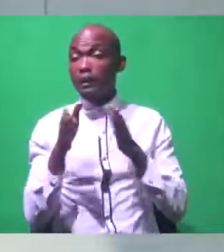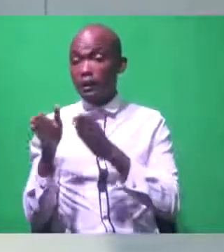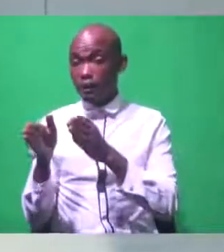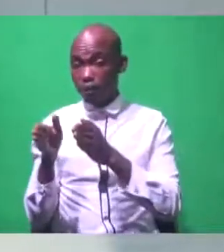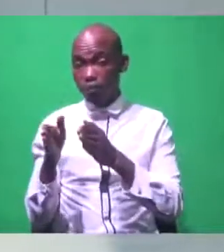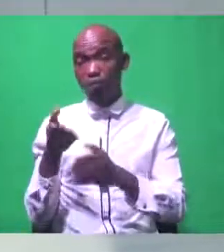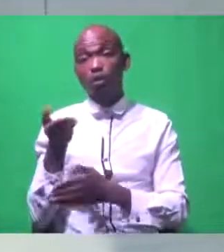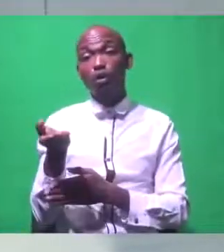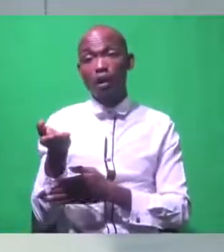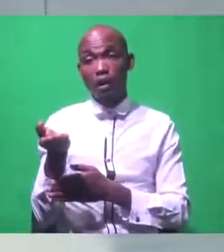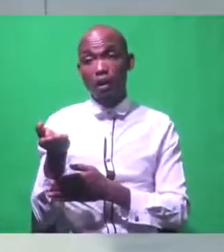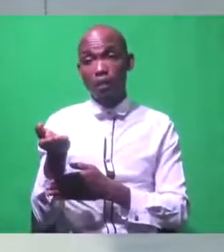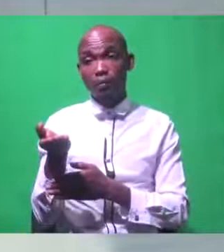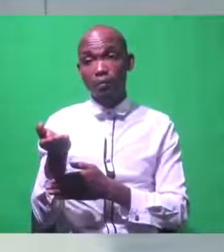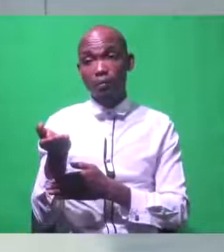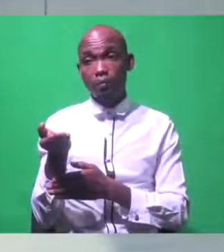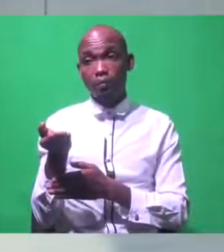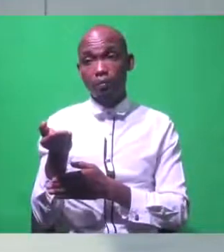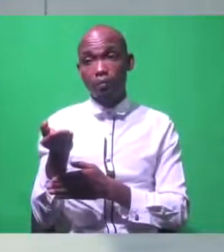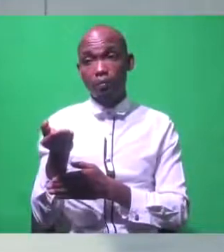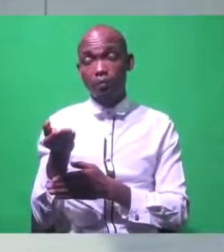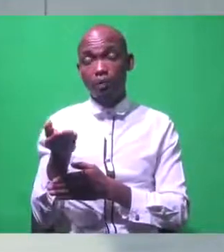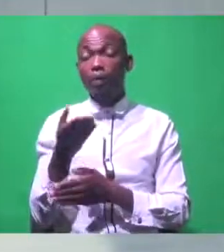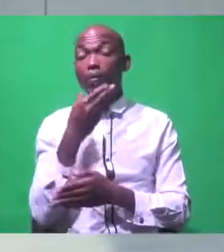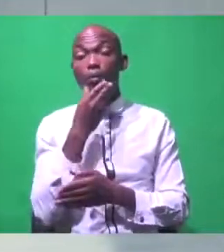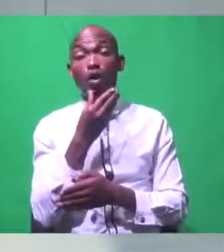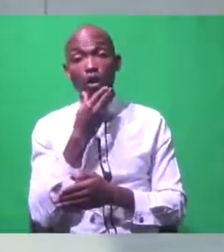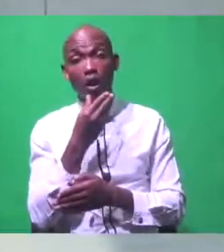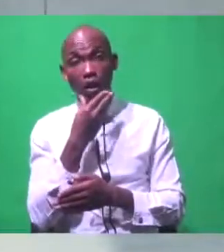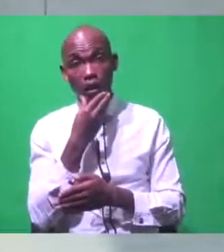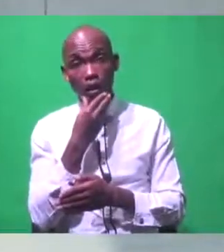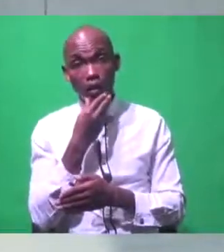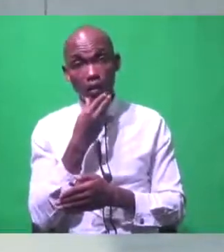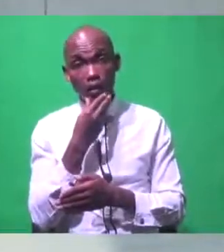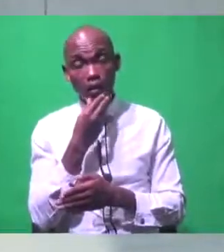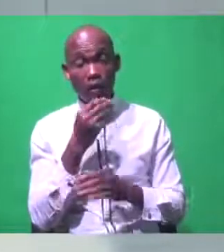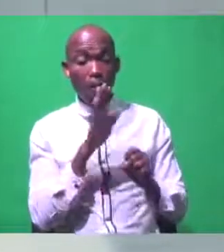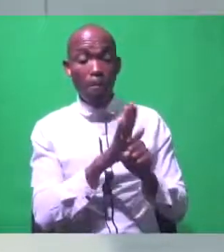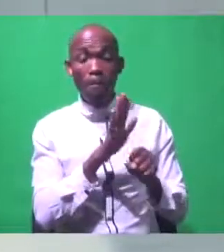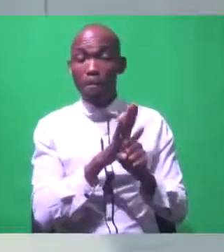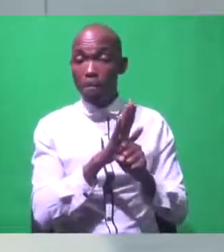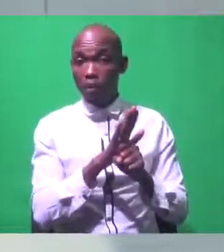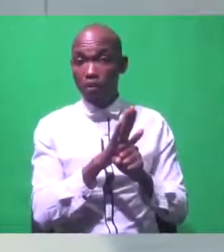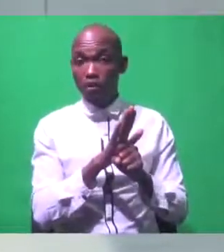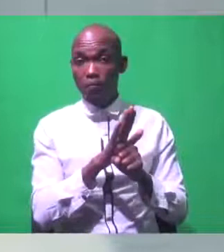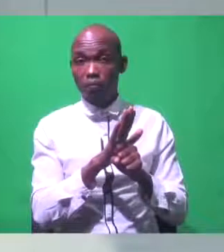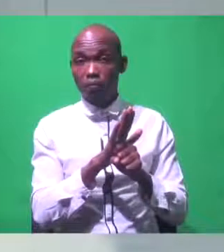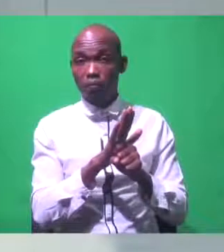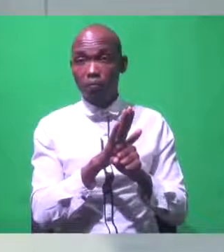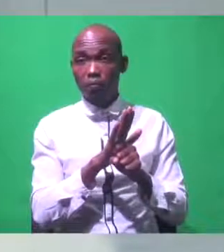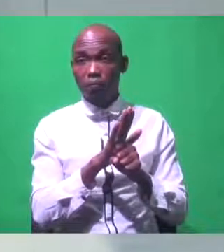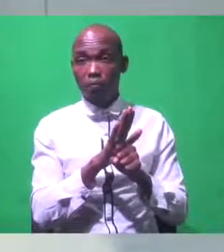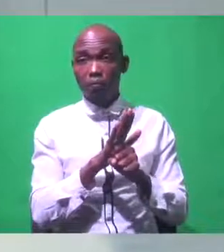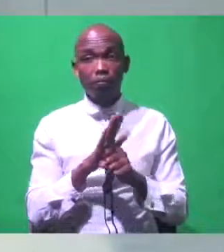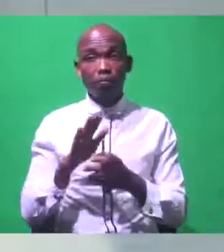Here, simply we say boys were much more involved,